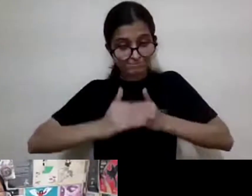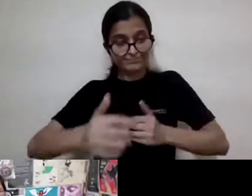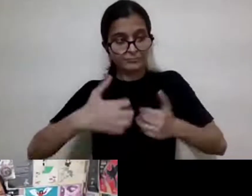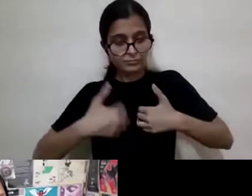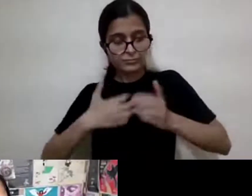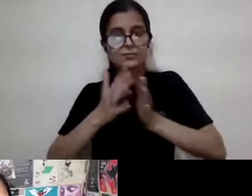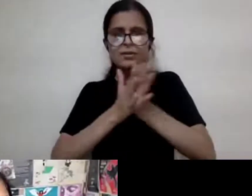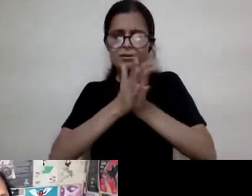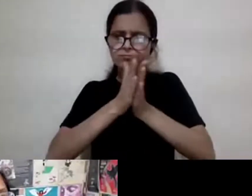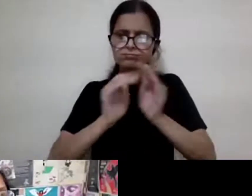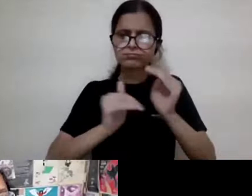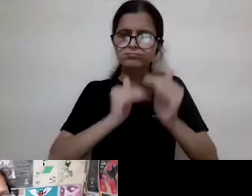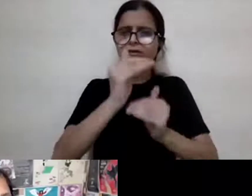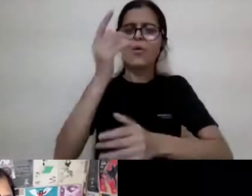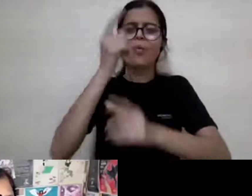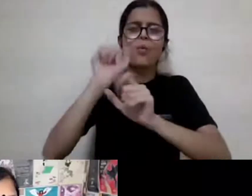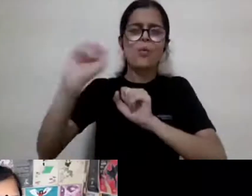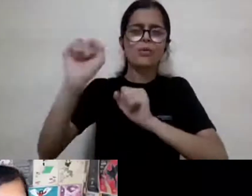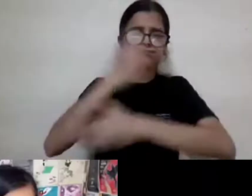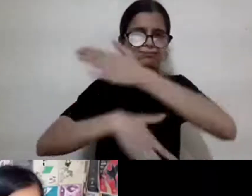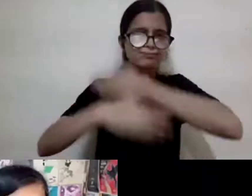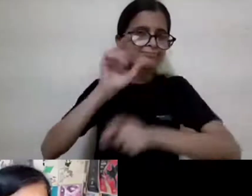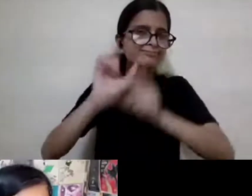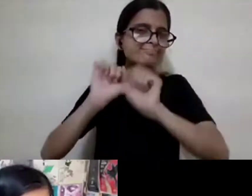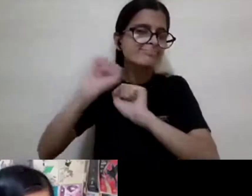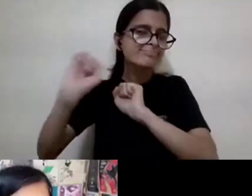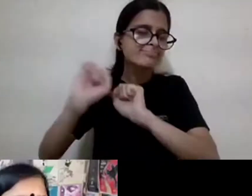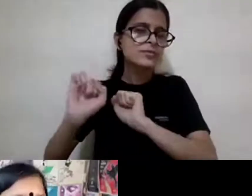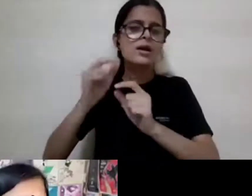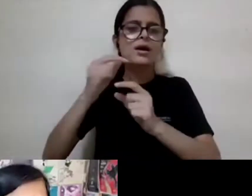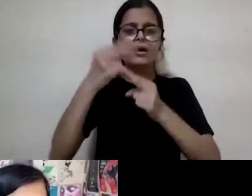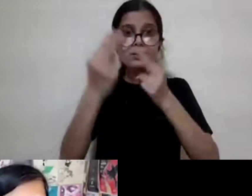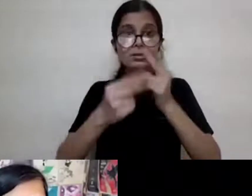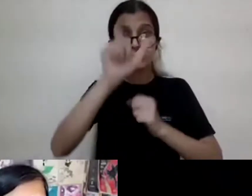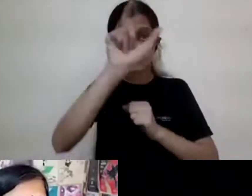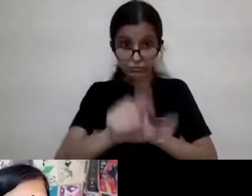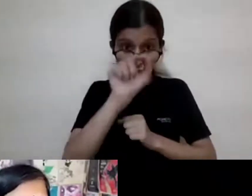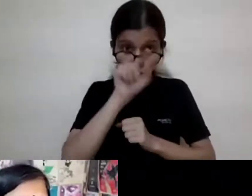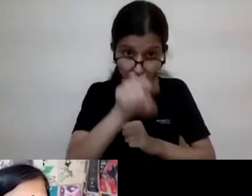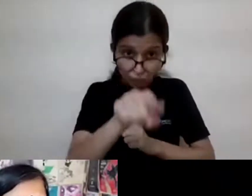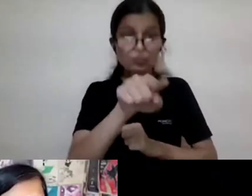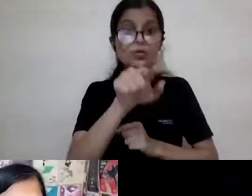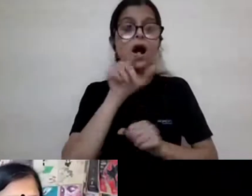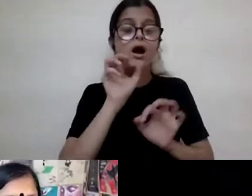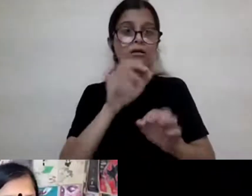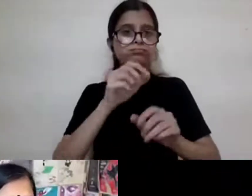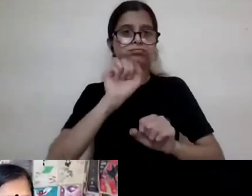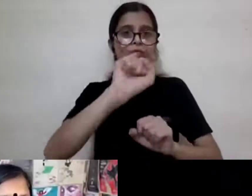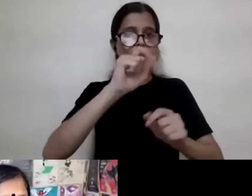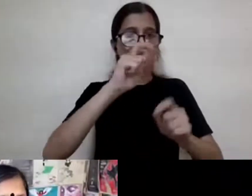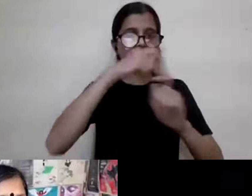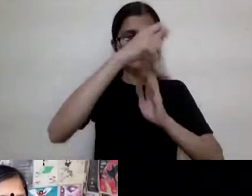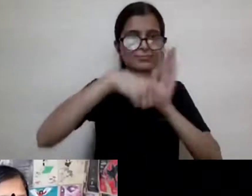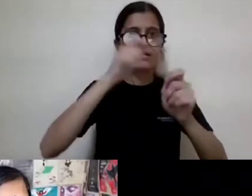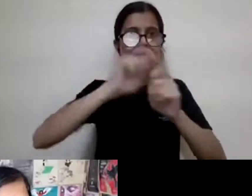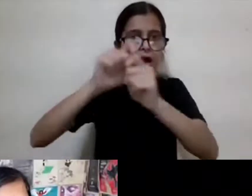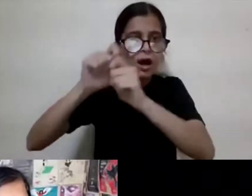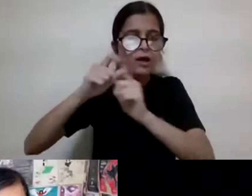of people with disabilities that designers like you incorporate in your work?